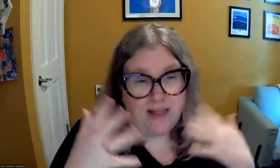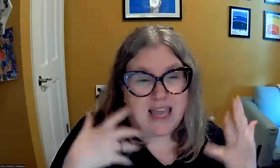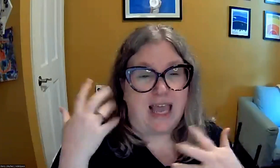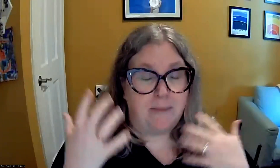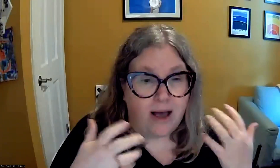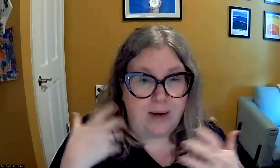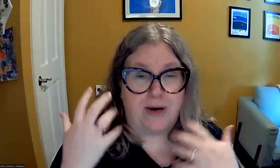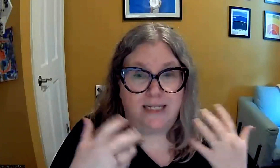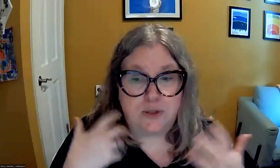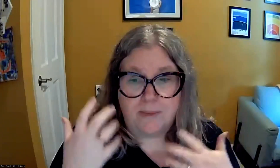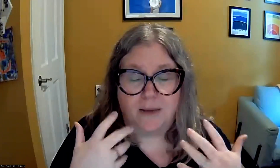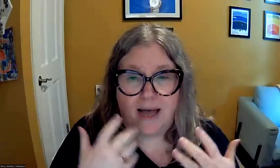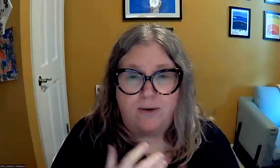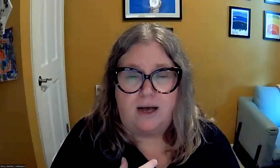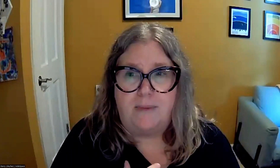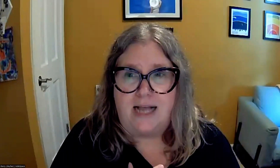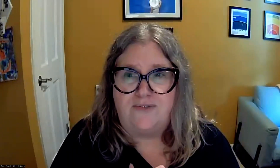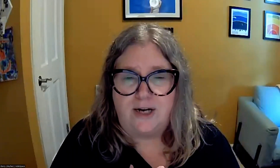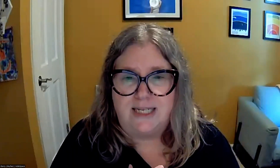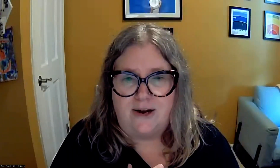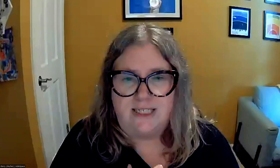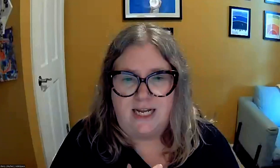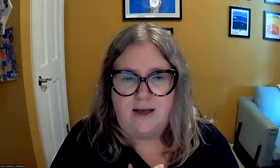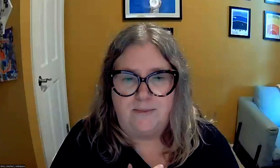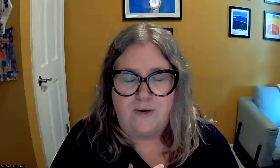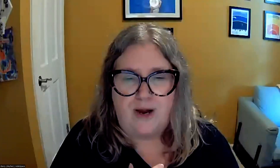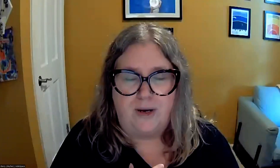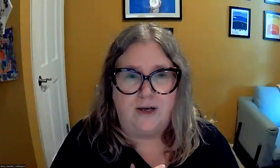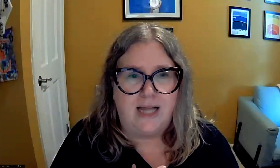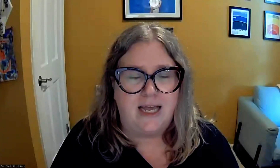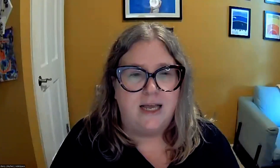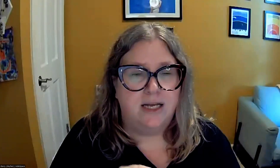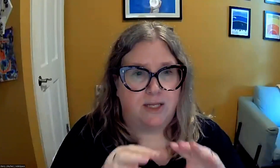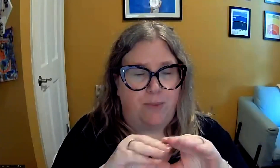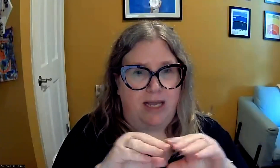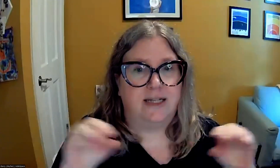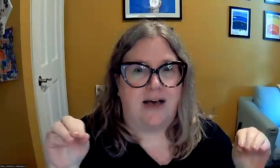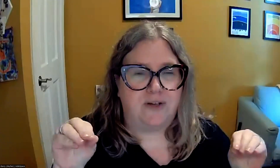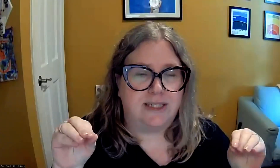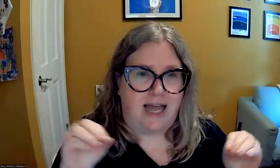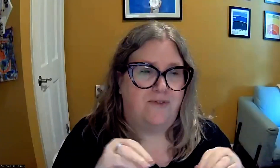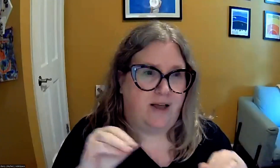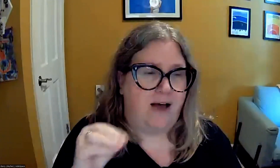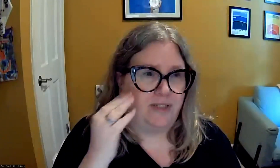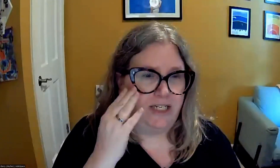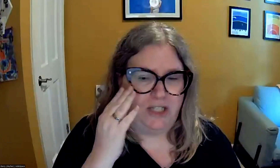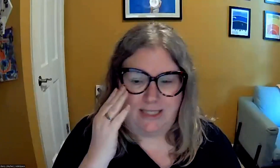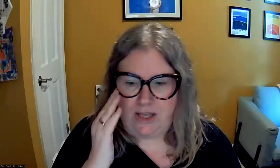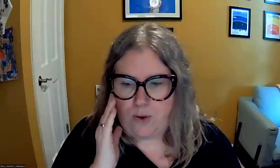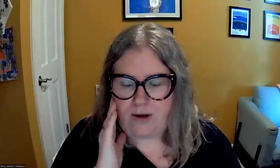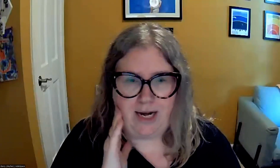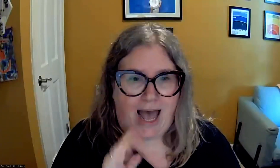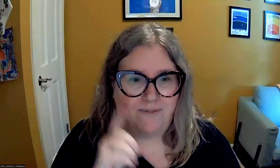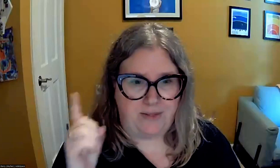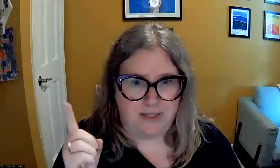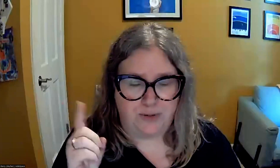what we've been thinking about and brainstorming about as far as a guaranteed income program would look like, so that we could level set for the conversations that